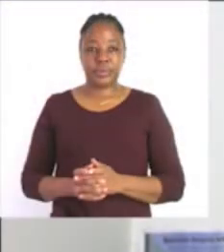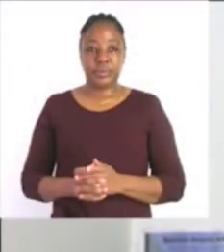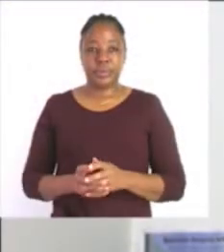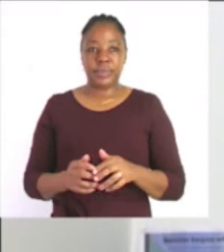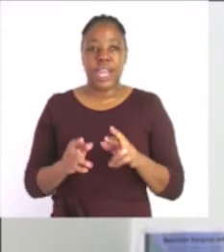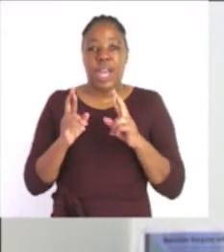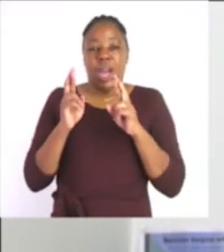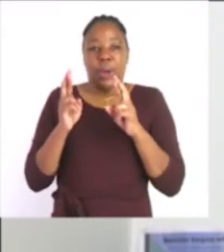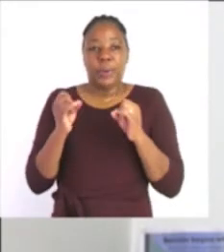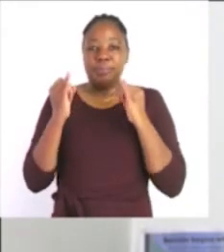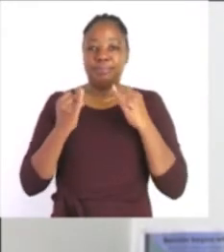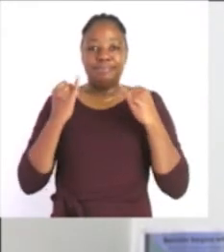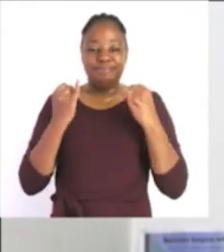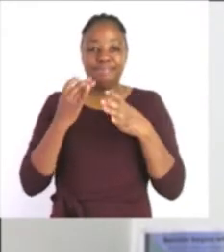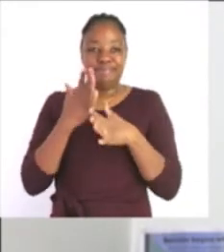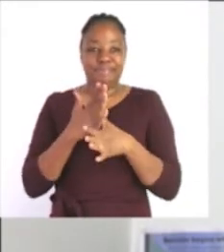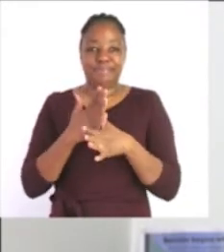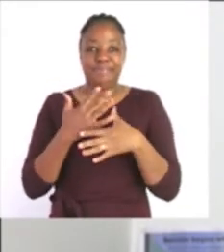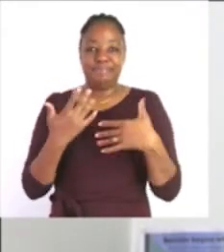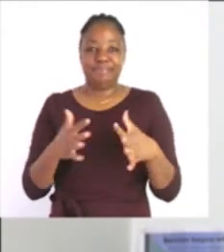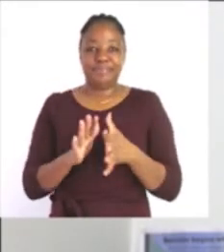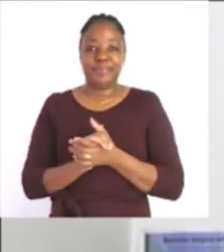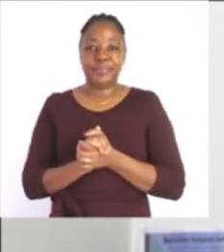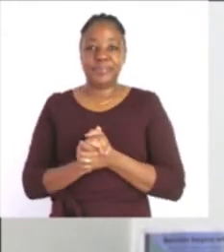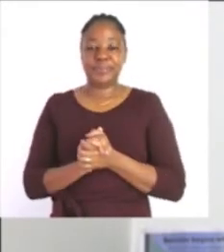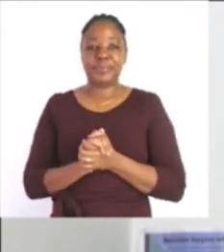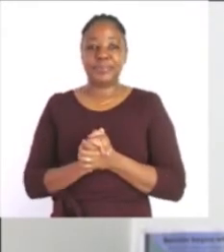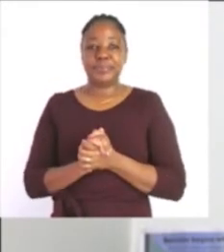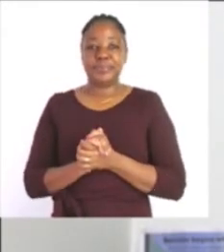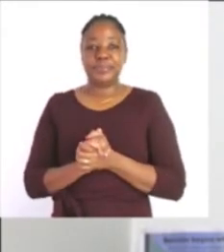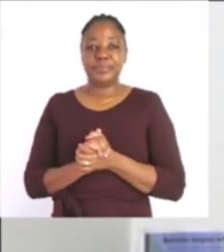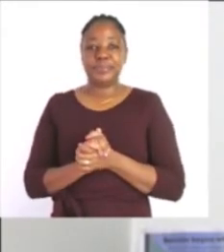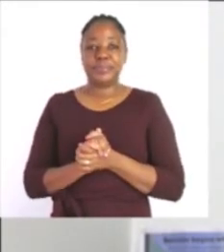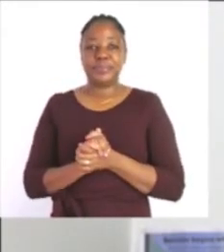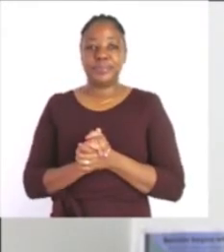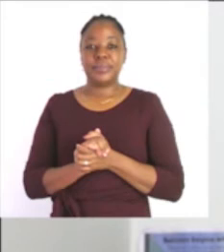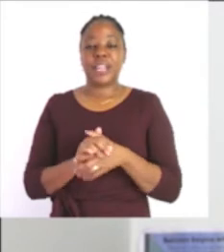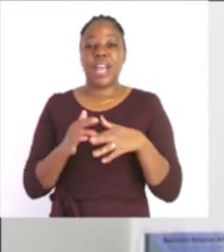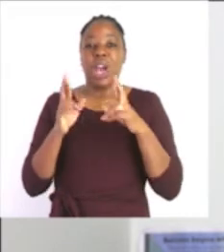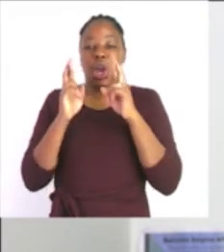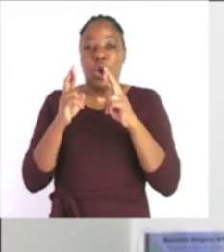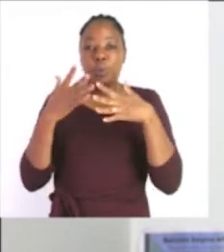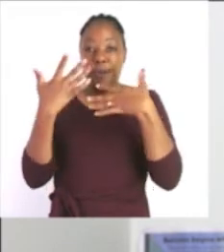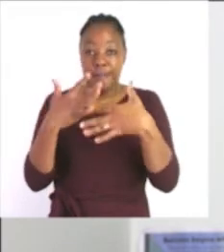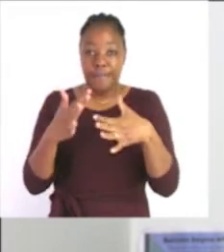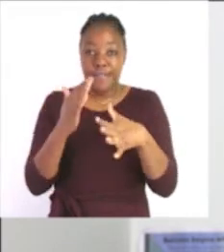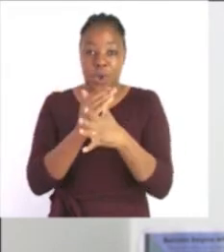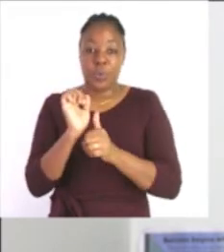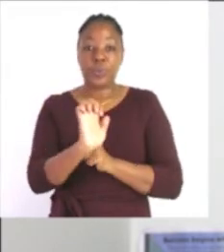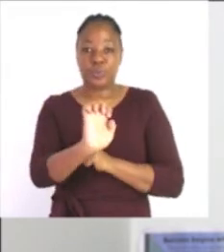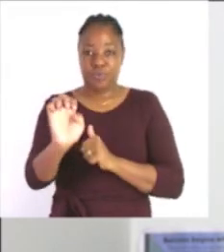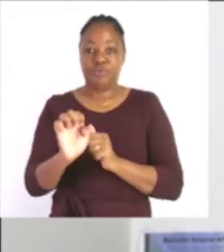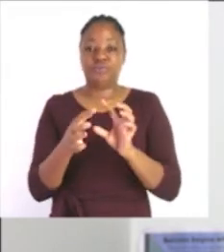I hope you really had fun with that one. I know that I enjoyed it. Let's hope you managed to complete your exercise. Let's now